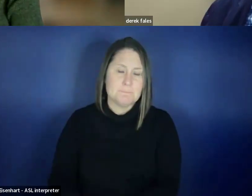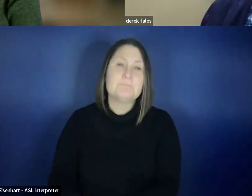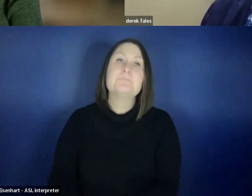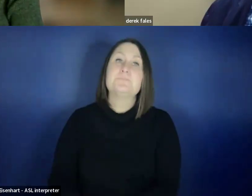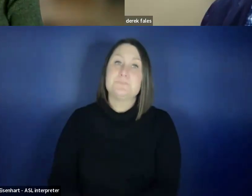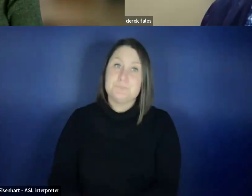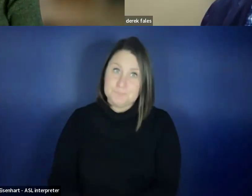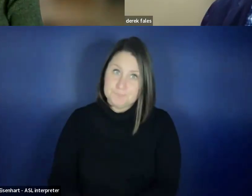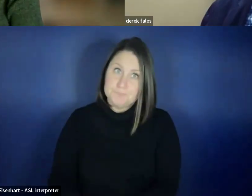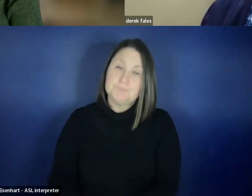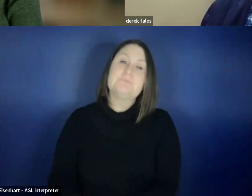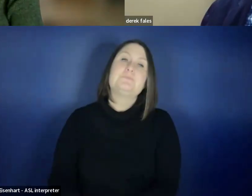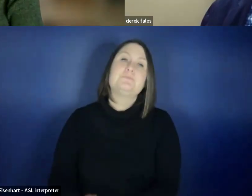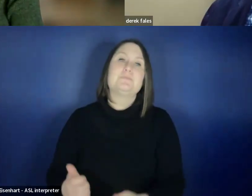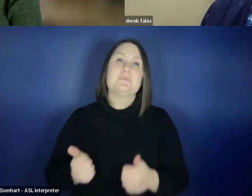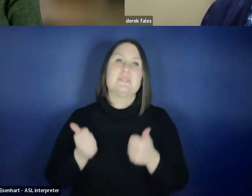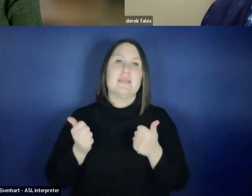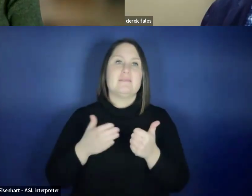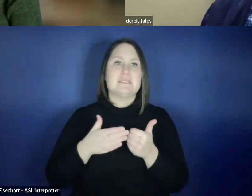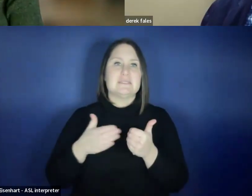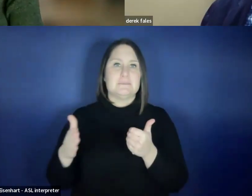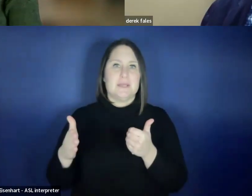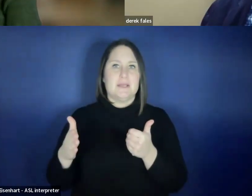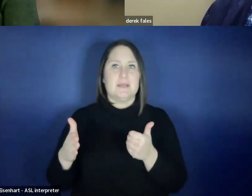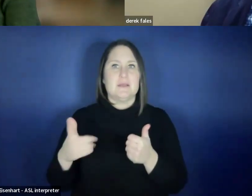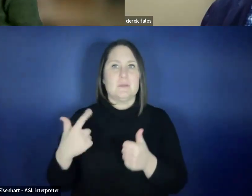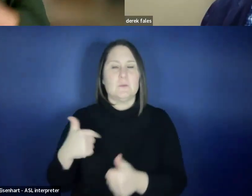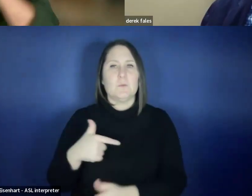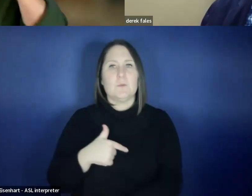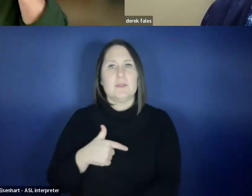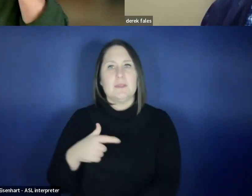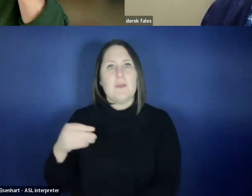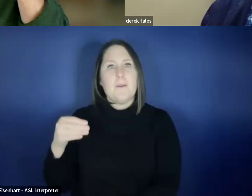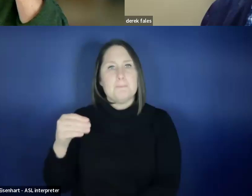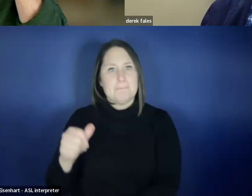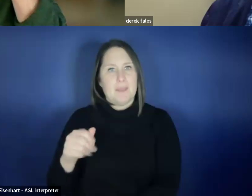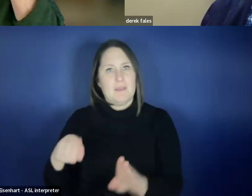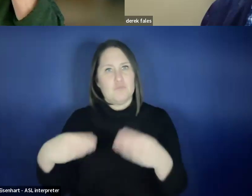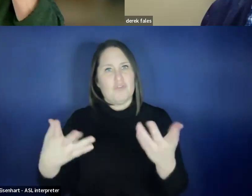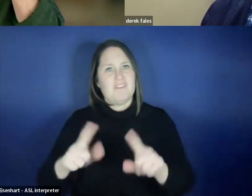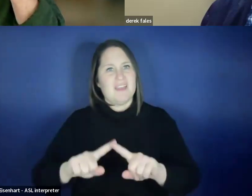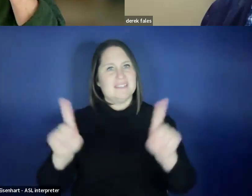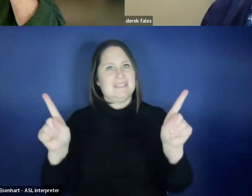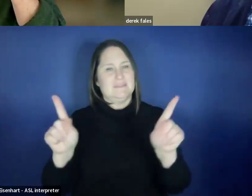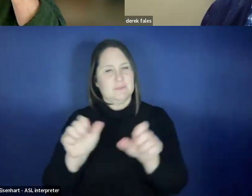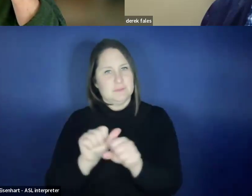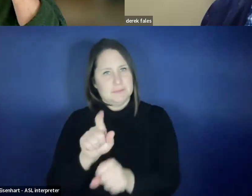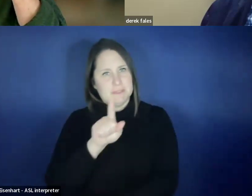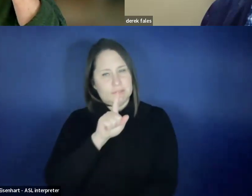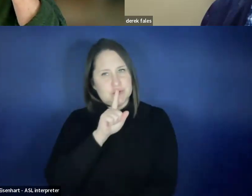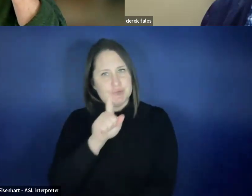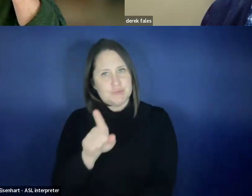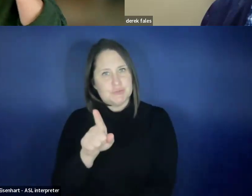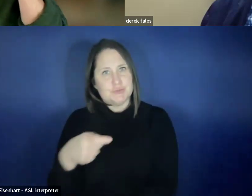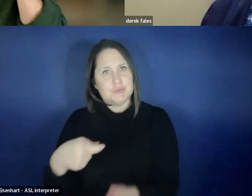We are in the Lifespan paying providers differently to ensure that